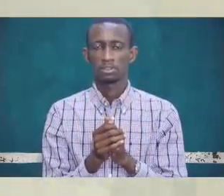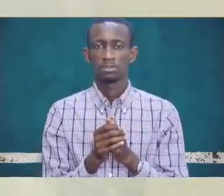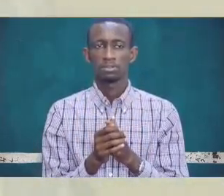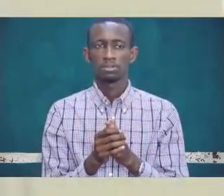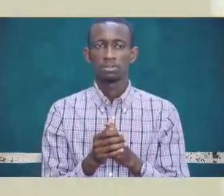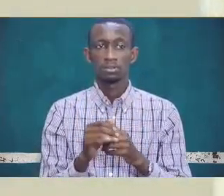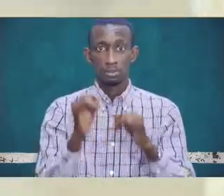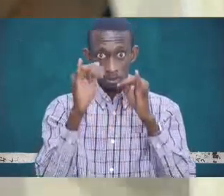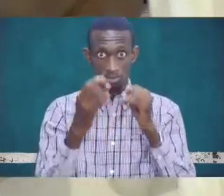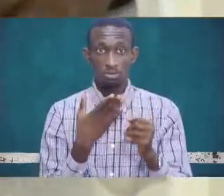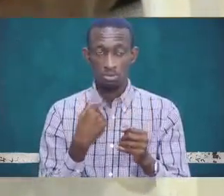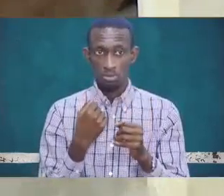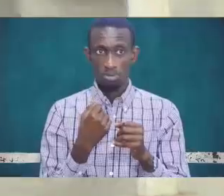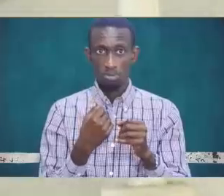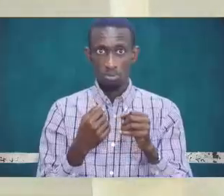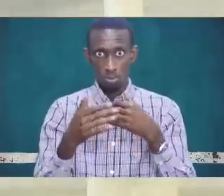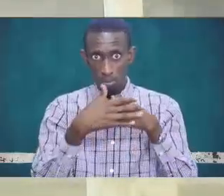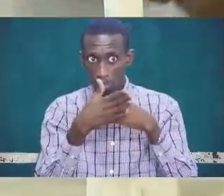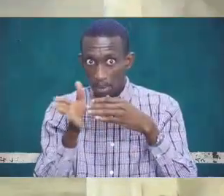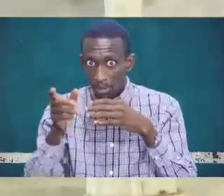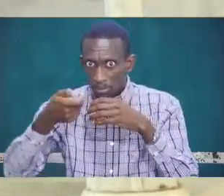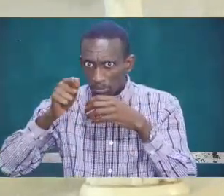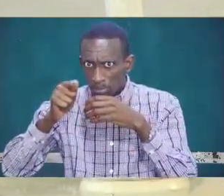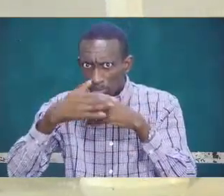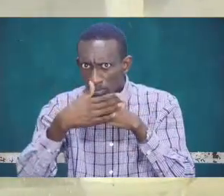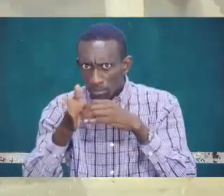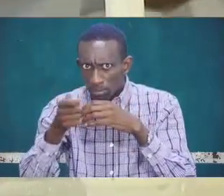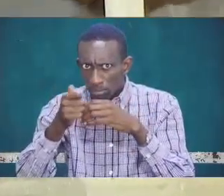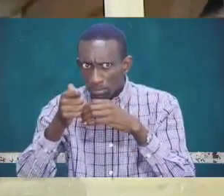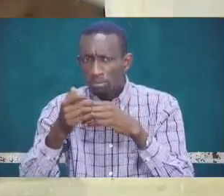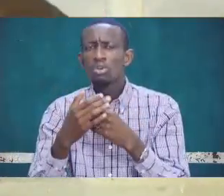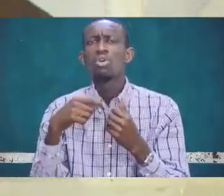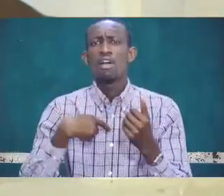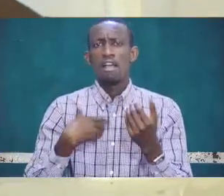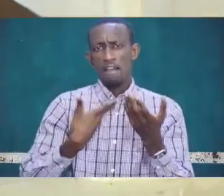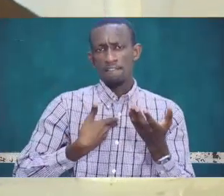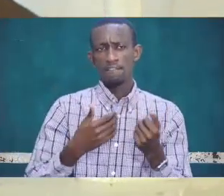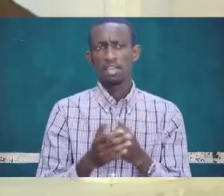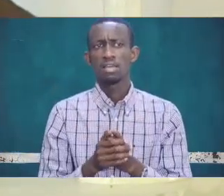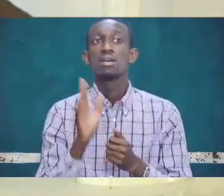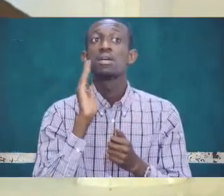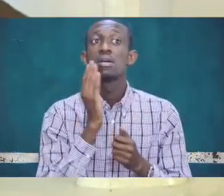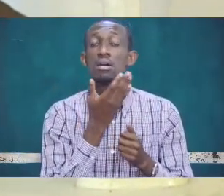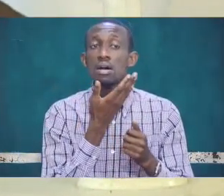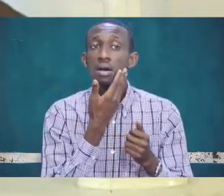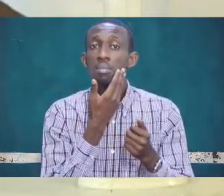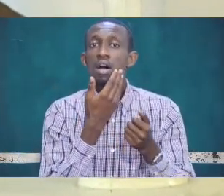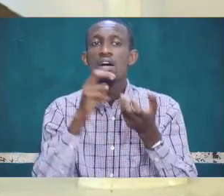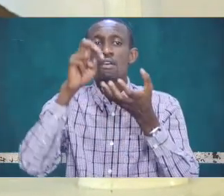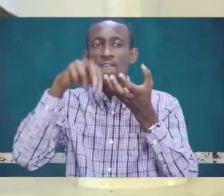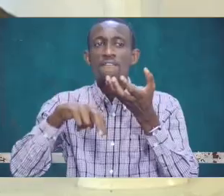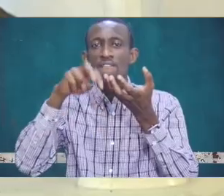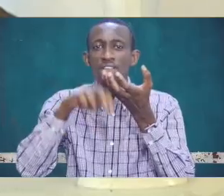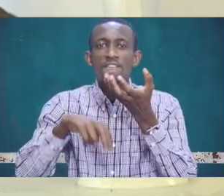we open our tap here, we will have the water moving down